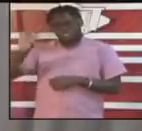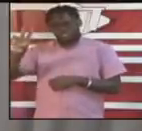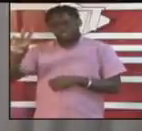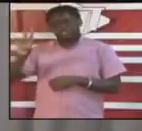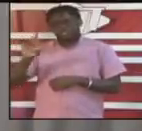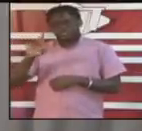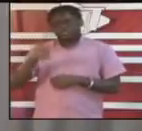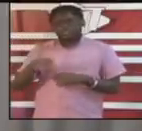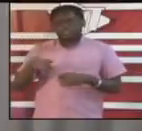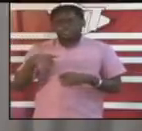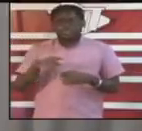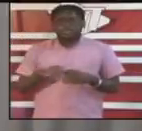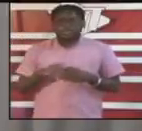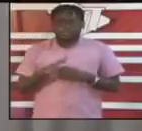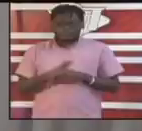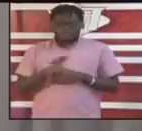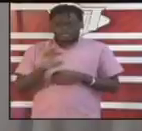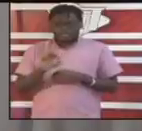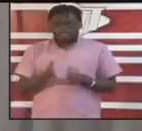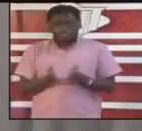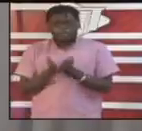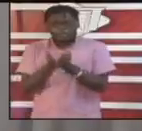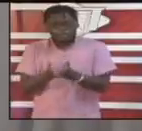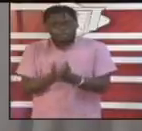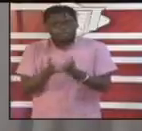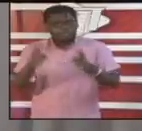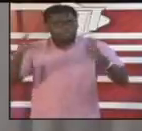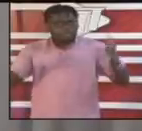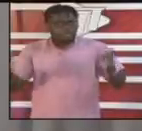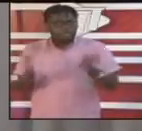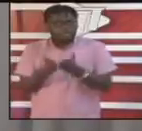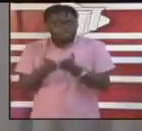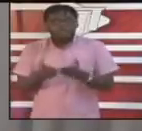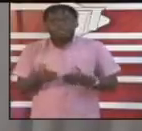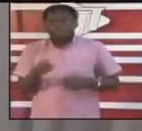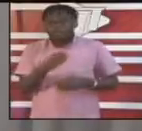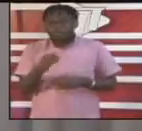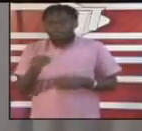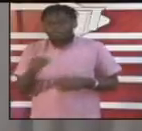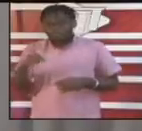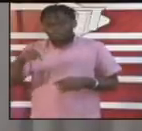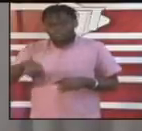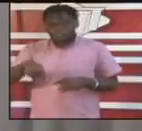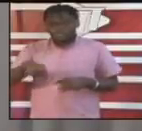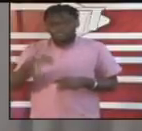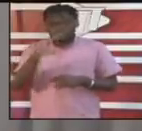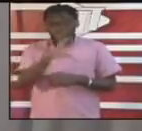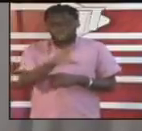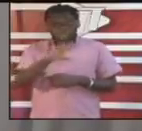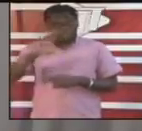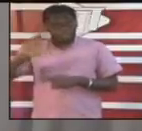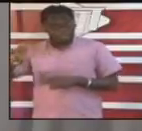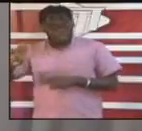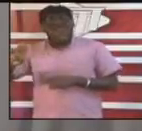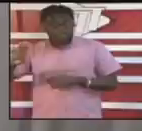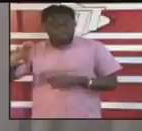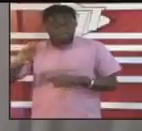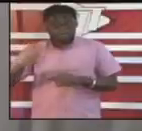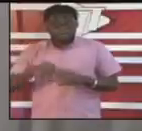persons on it, and the Vision on a Mission Claxon Bay now has 15 individuals with the removal of 3 persons to the Cora